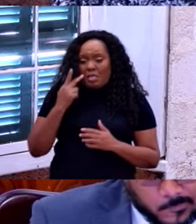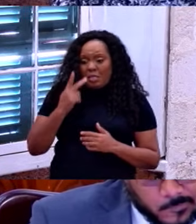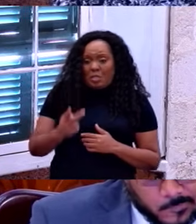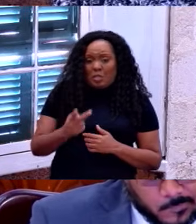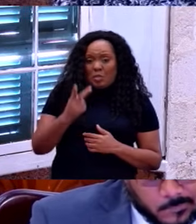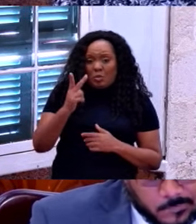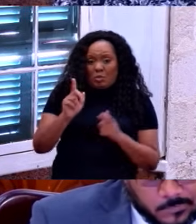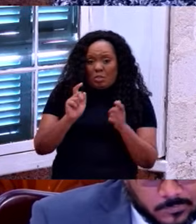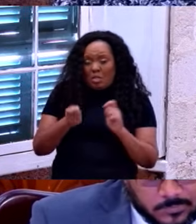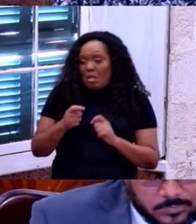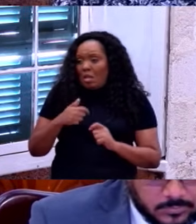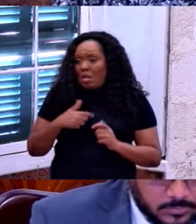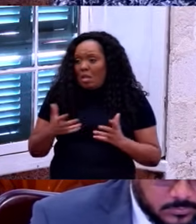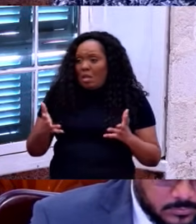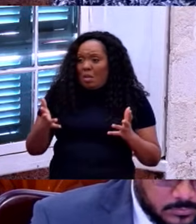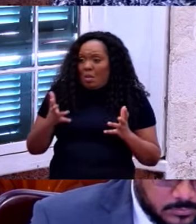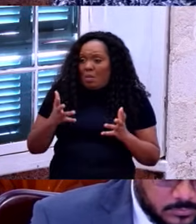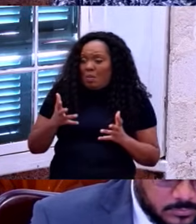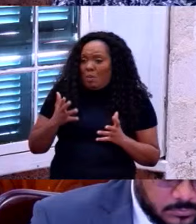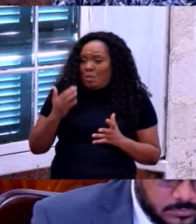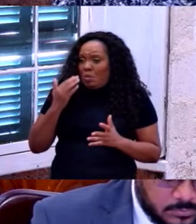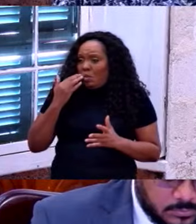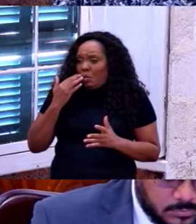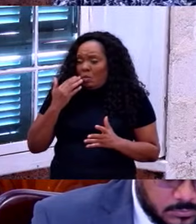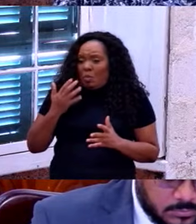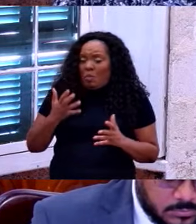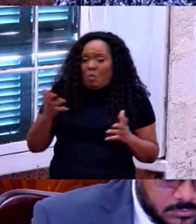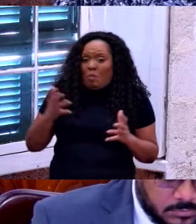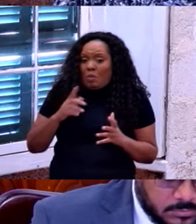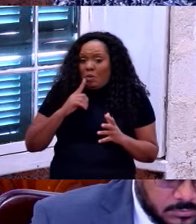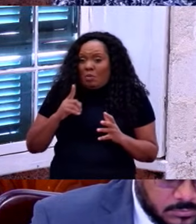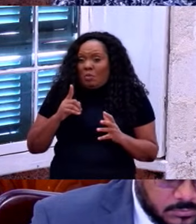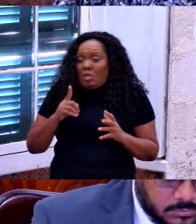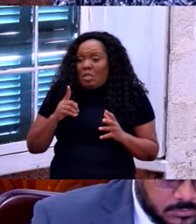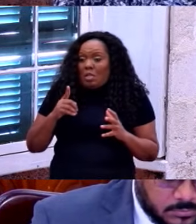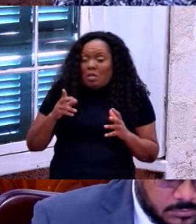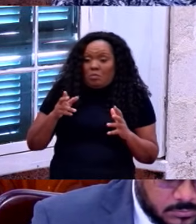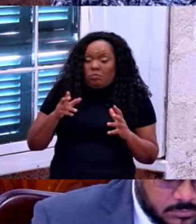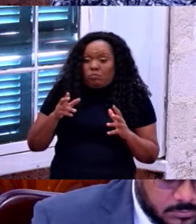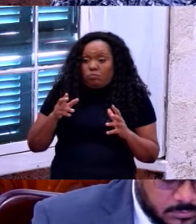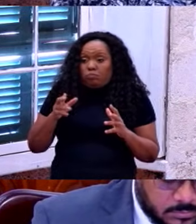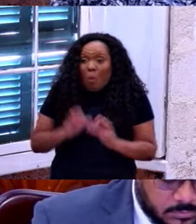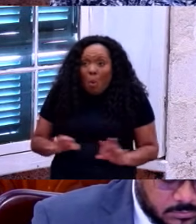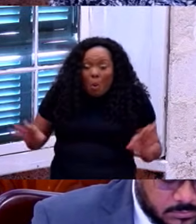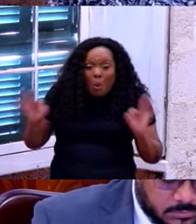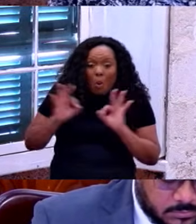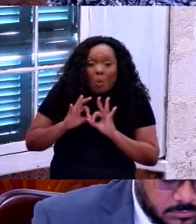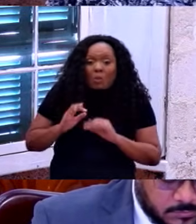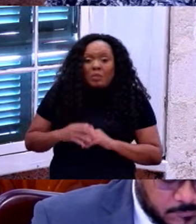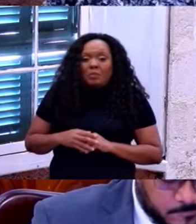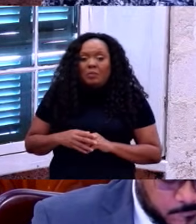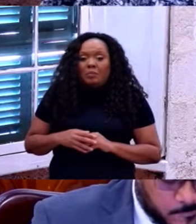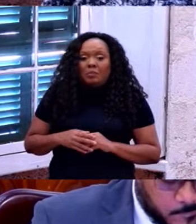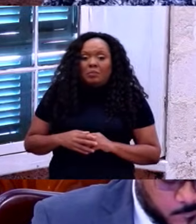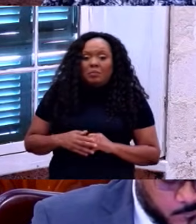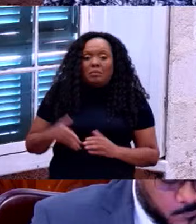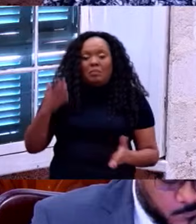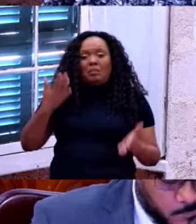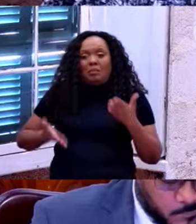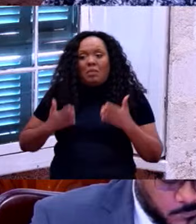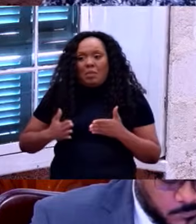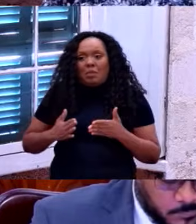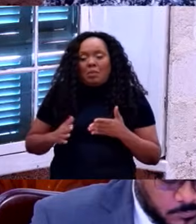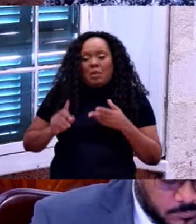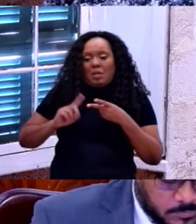earth-shattering urgency of either one. Now, one can argue, depending on how you look at it, that the one that's dealing with the speaker may be earth-shattering and urgent depending on